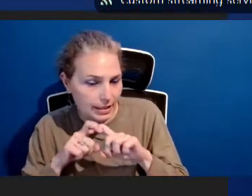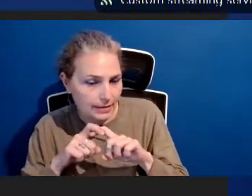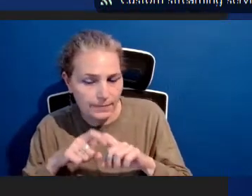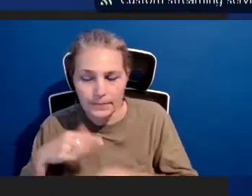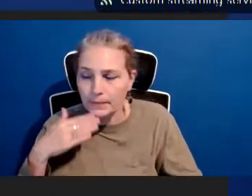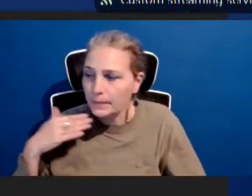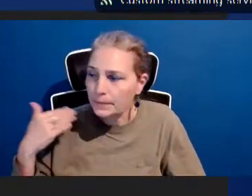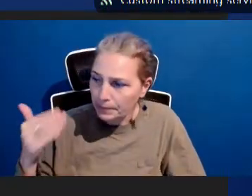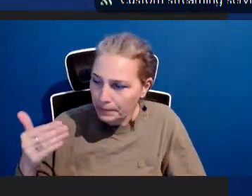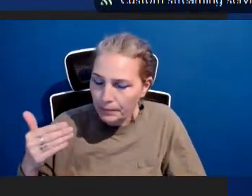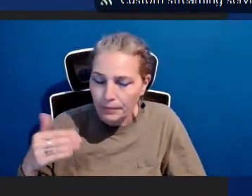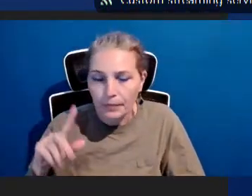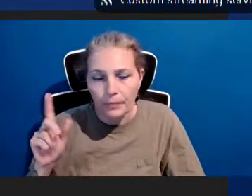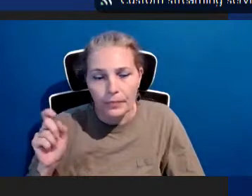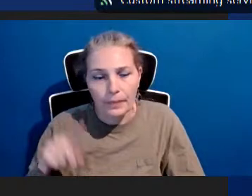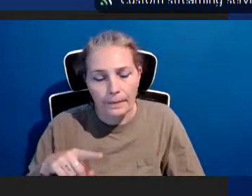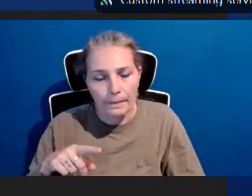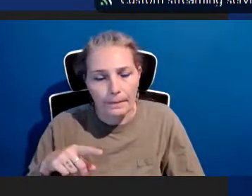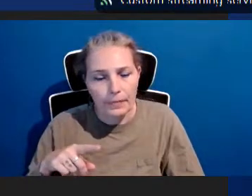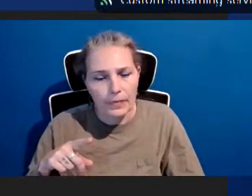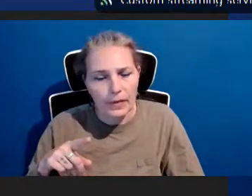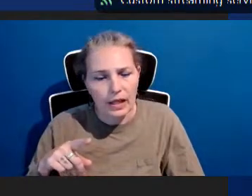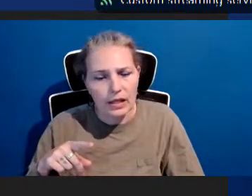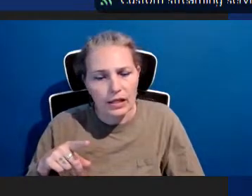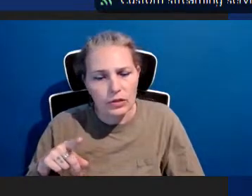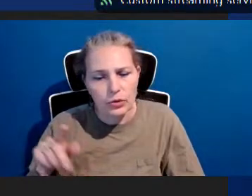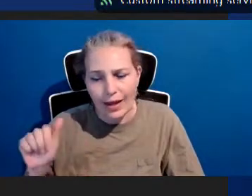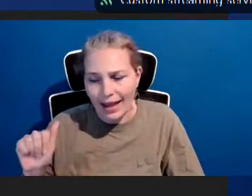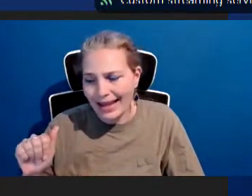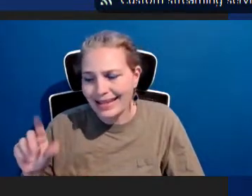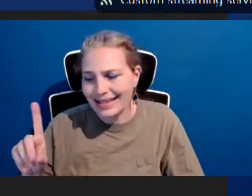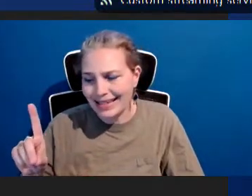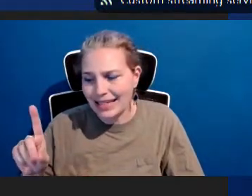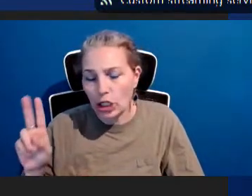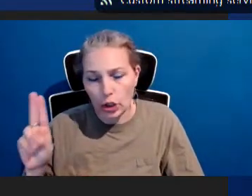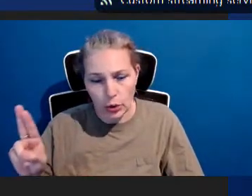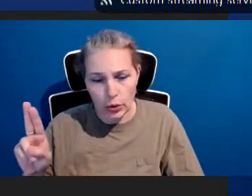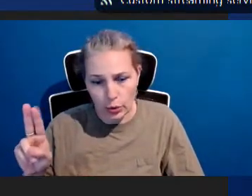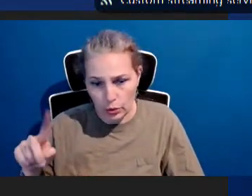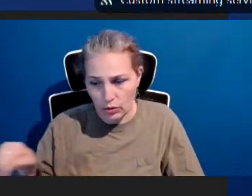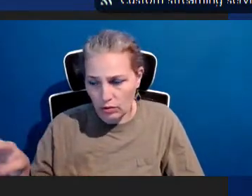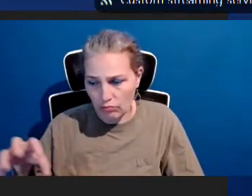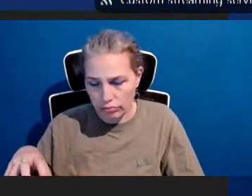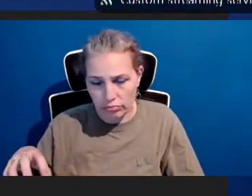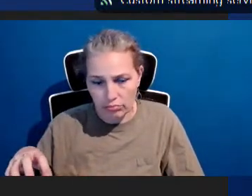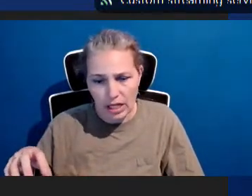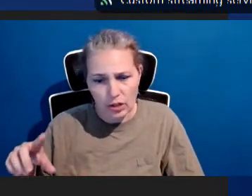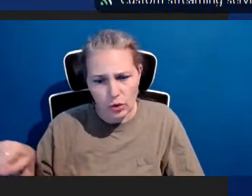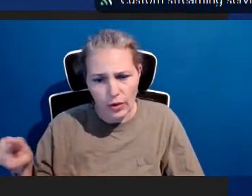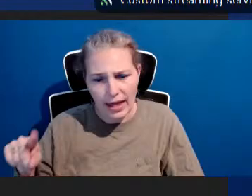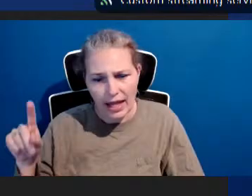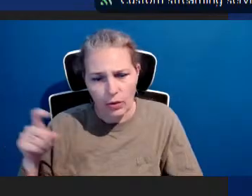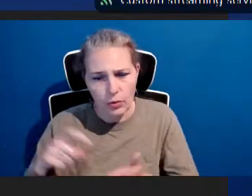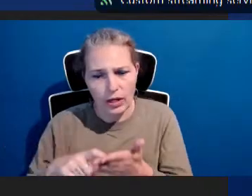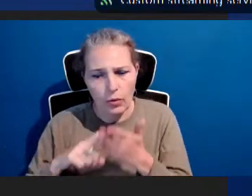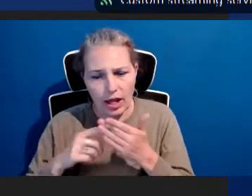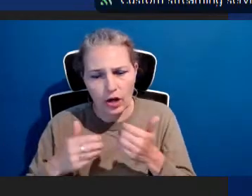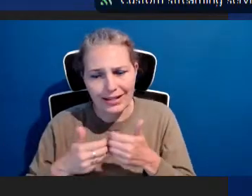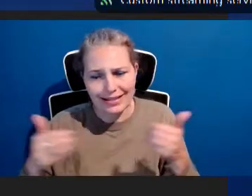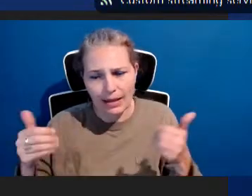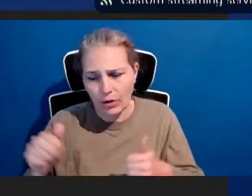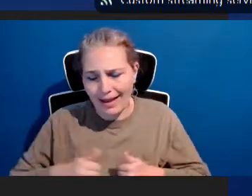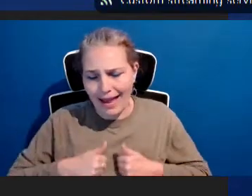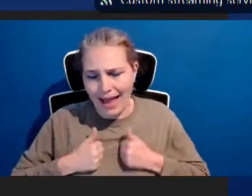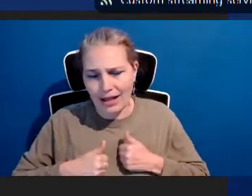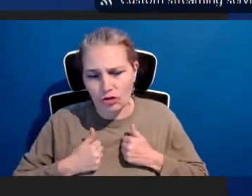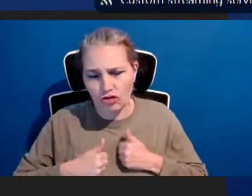Thank you. Our next question, do ADUs, excuse me, have to have a separate